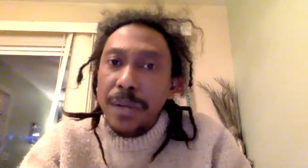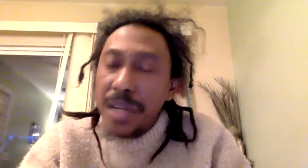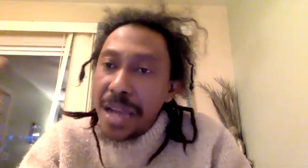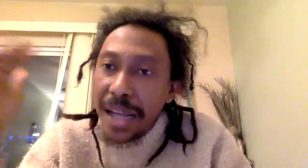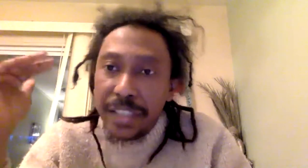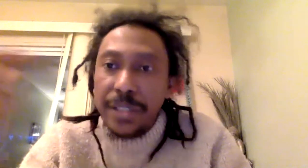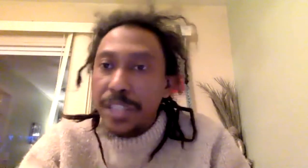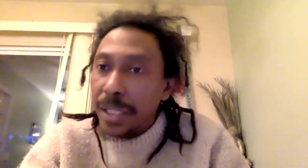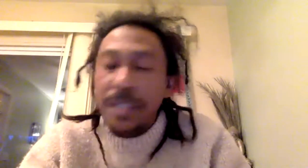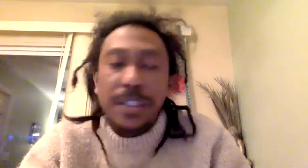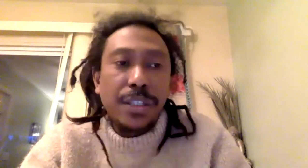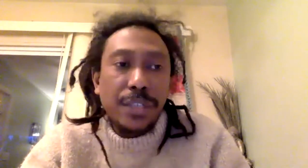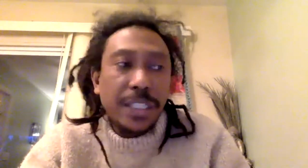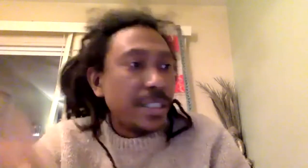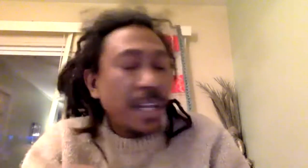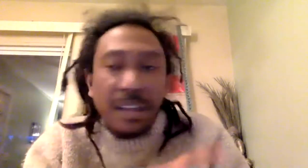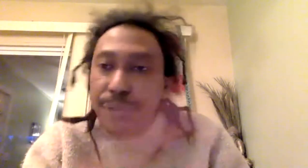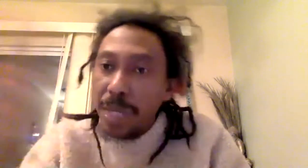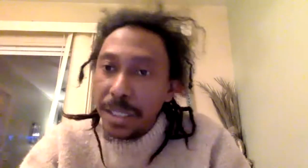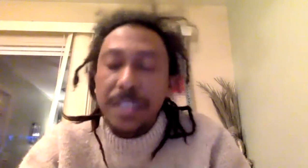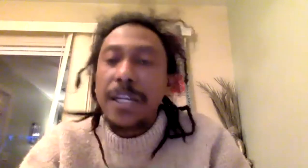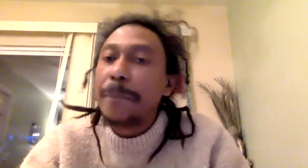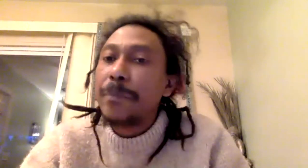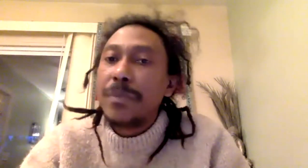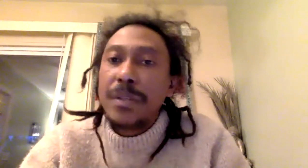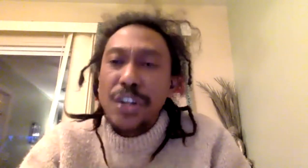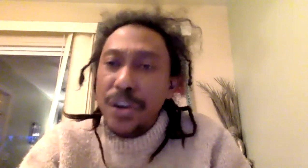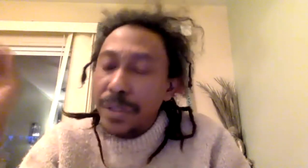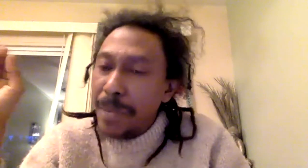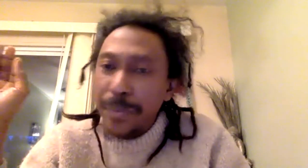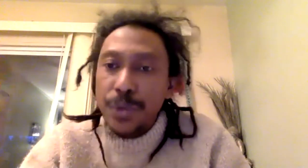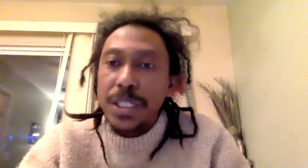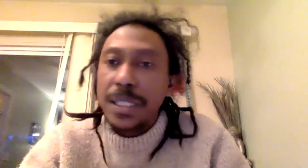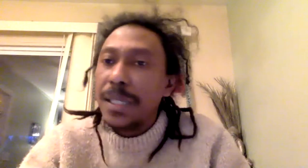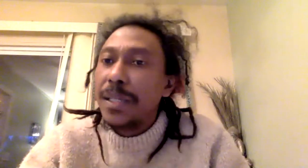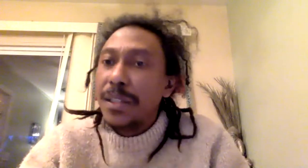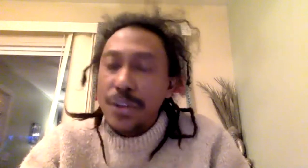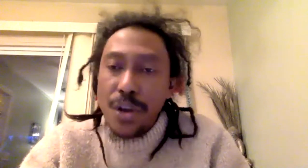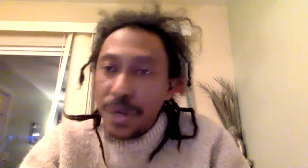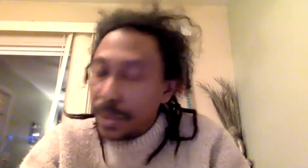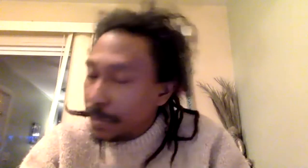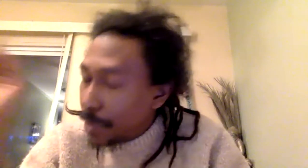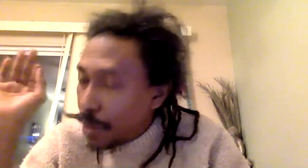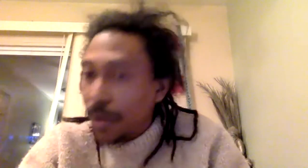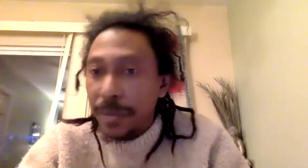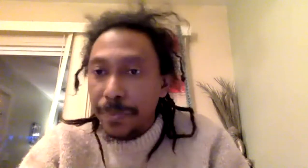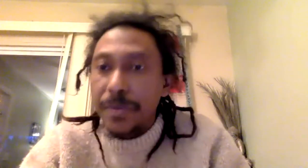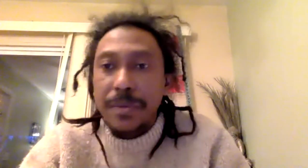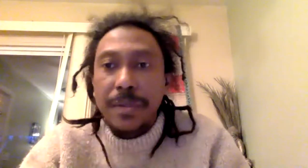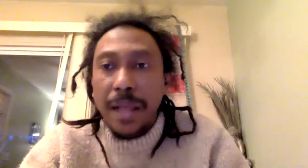a lot of generations since I left Madagascar, learn my music, learn